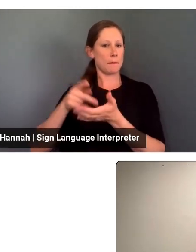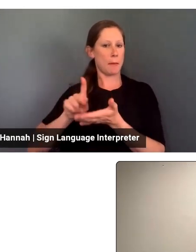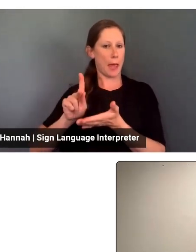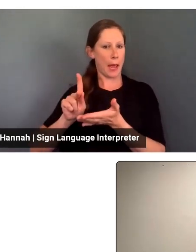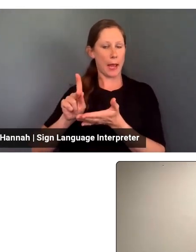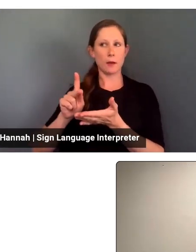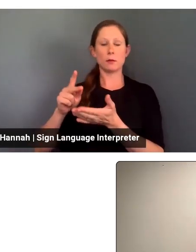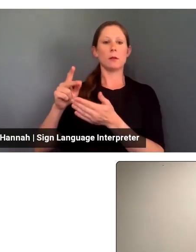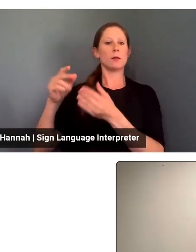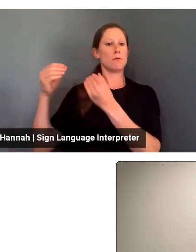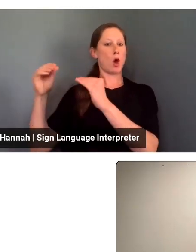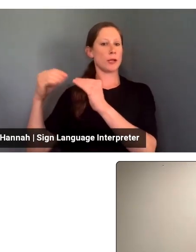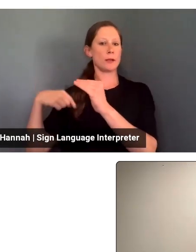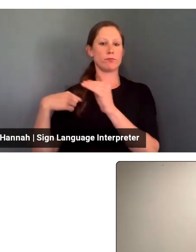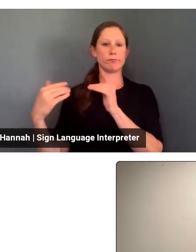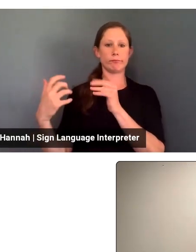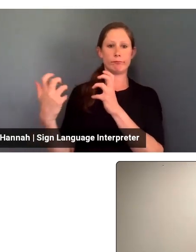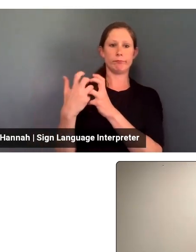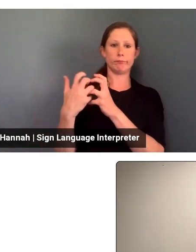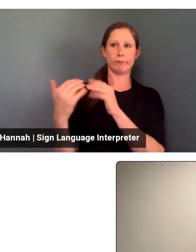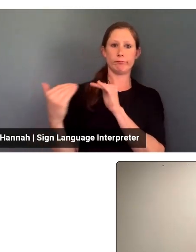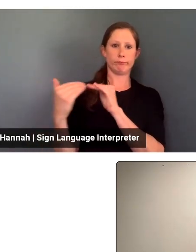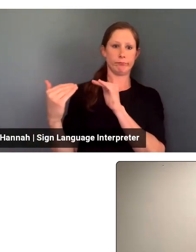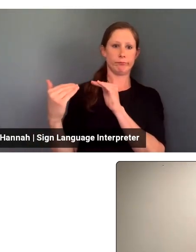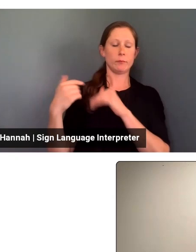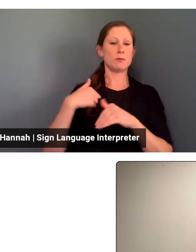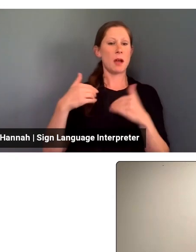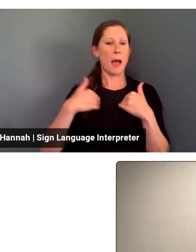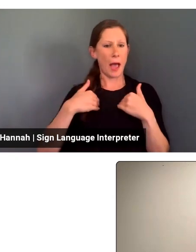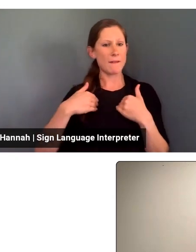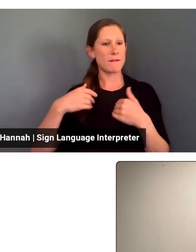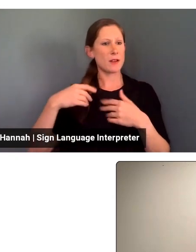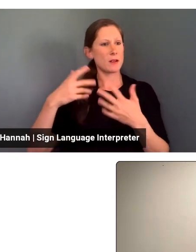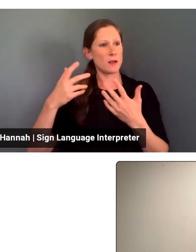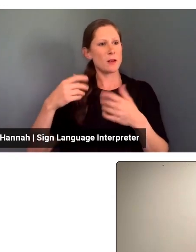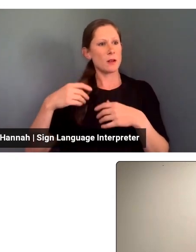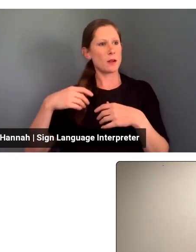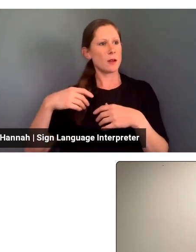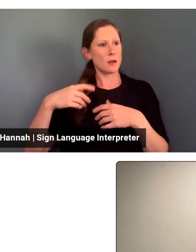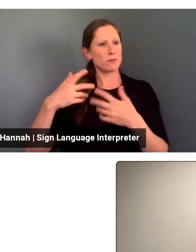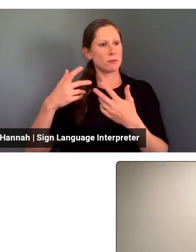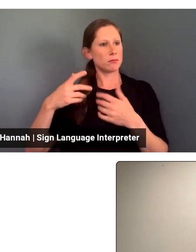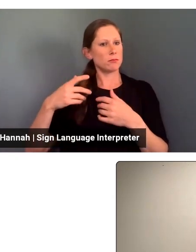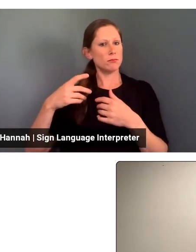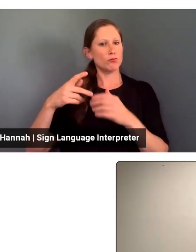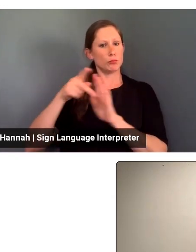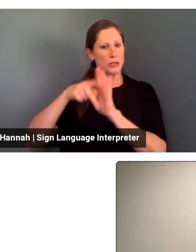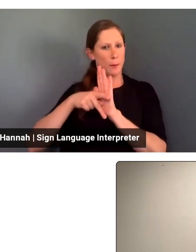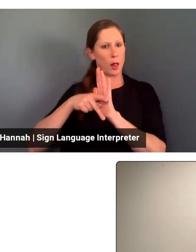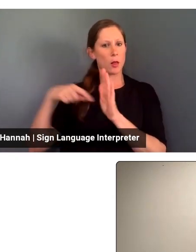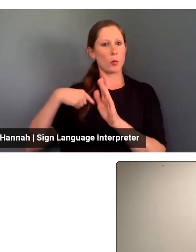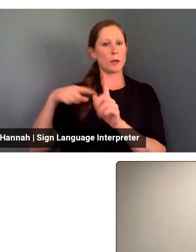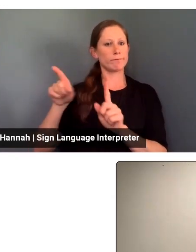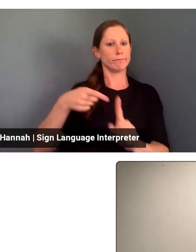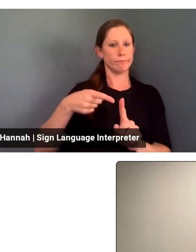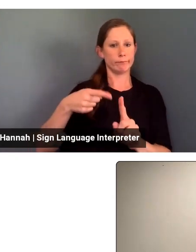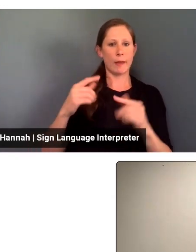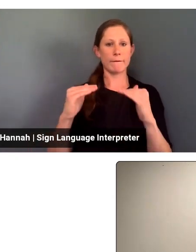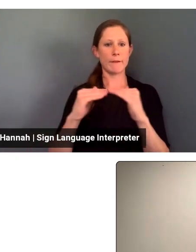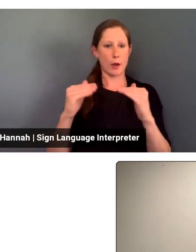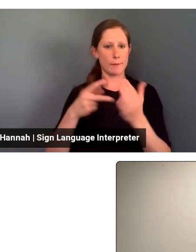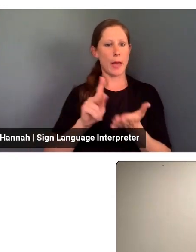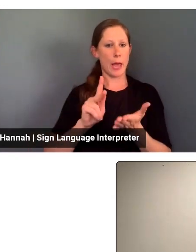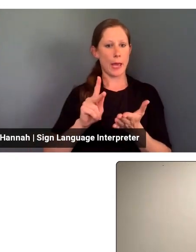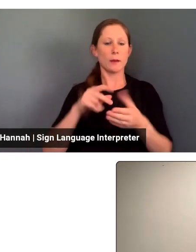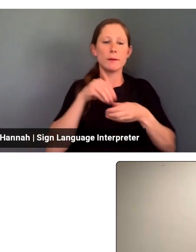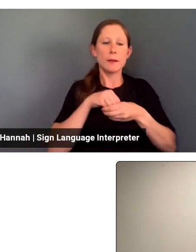paying competitively. We have principles around fair pay, especially when it comes to looking at internal employees